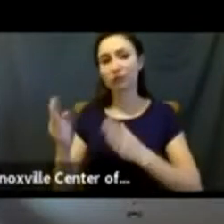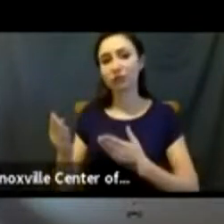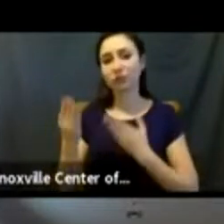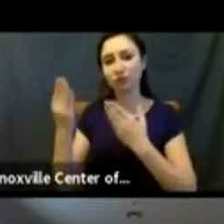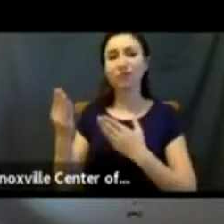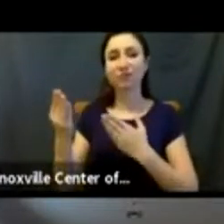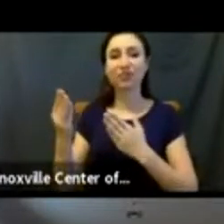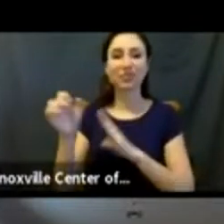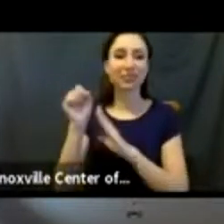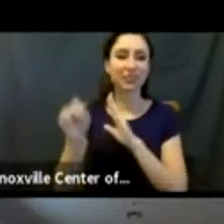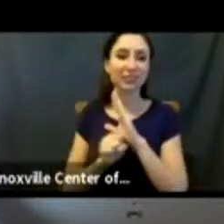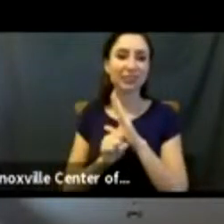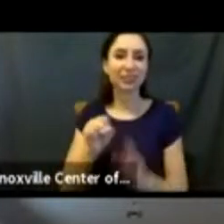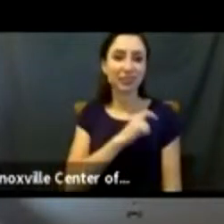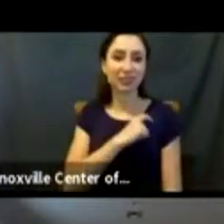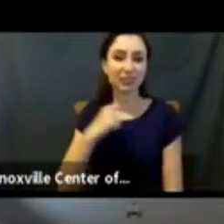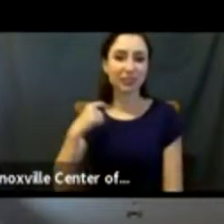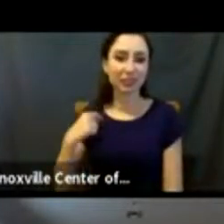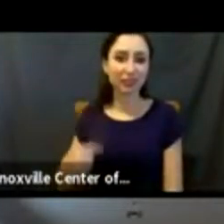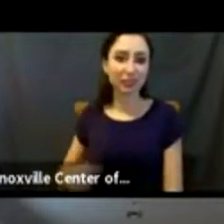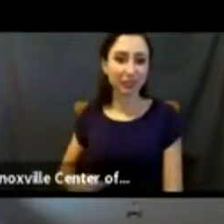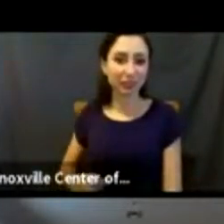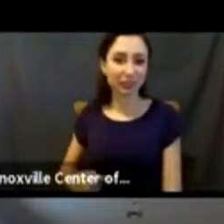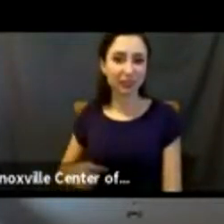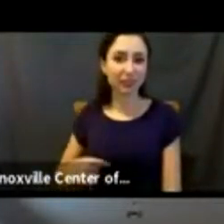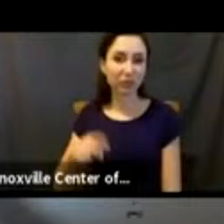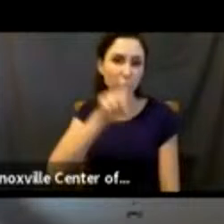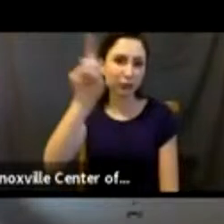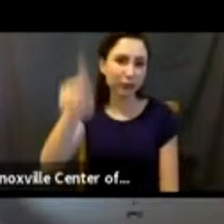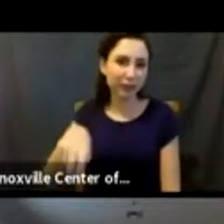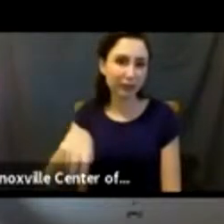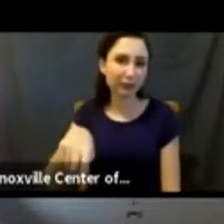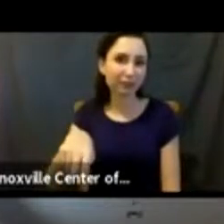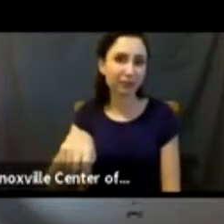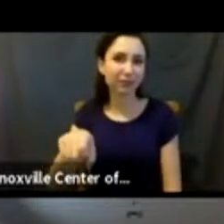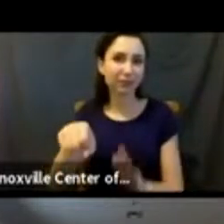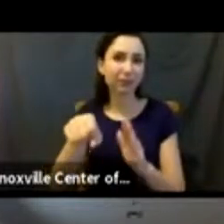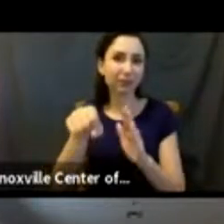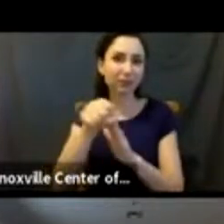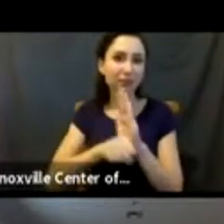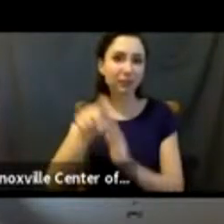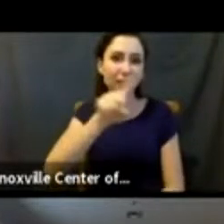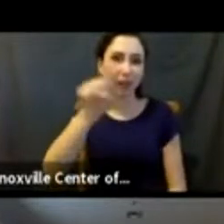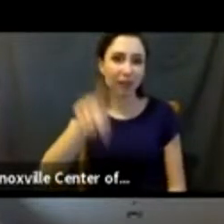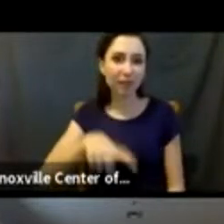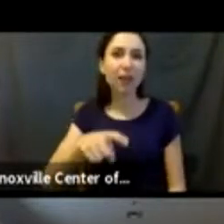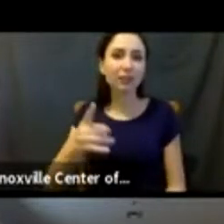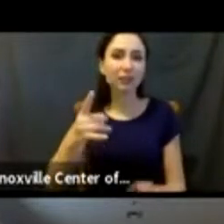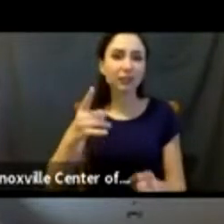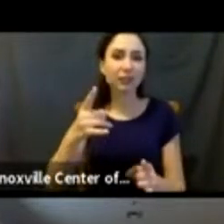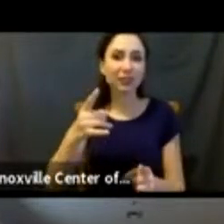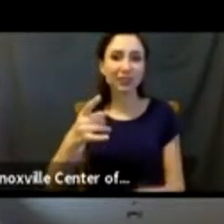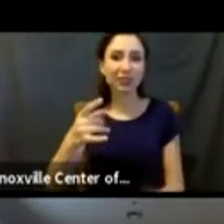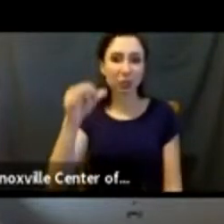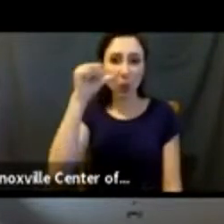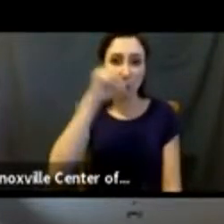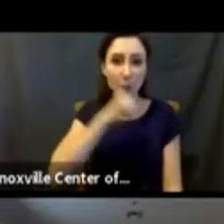where bar restrictions were in place for a long, long time and only recently